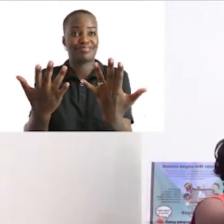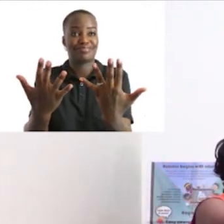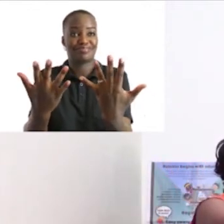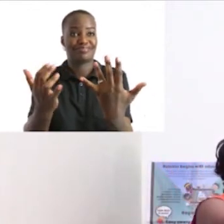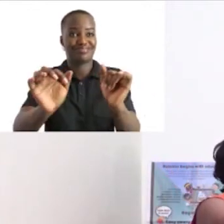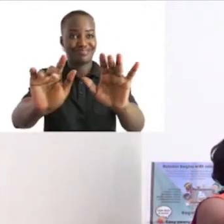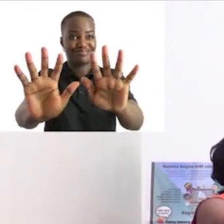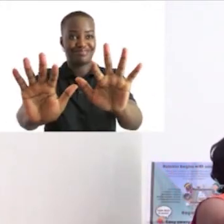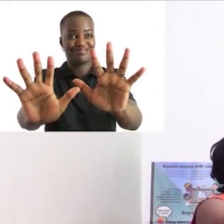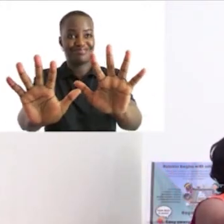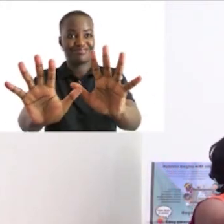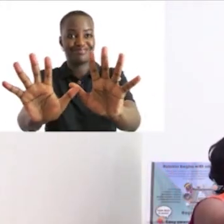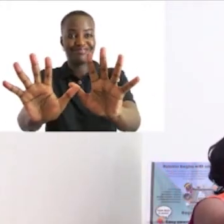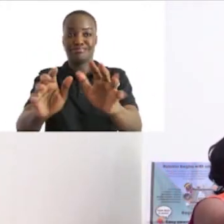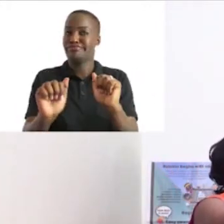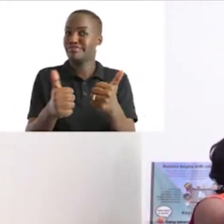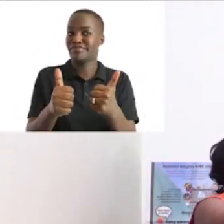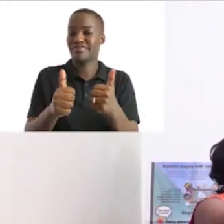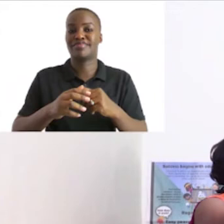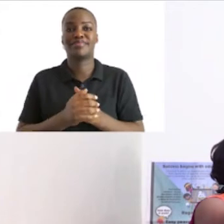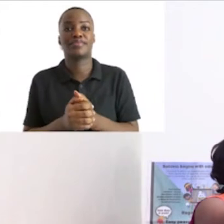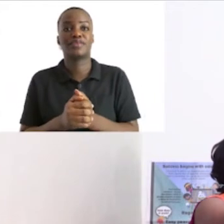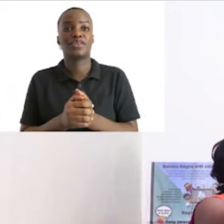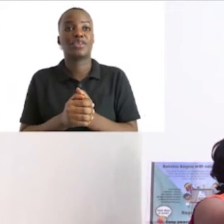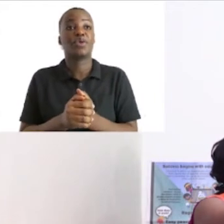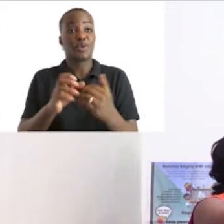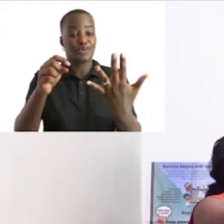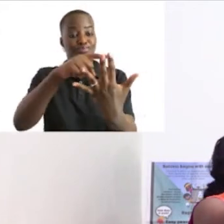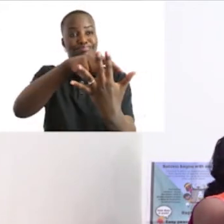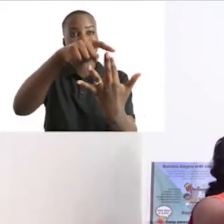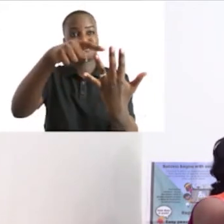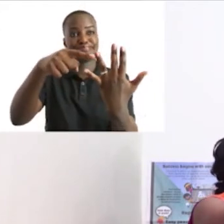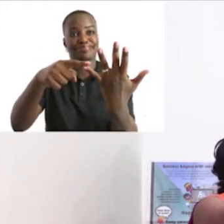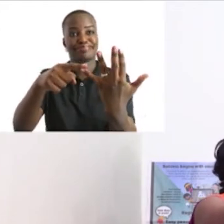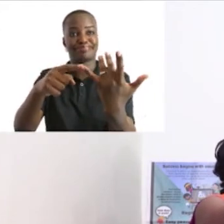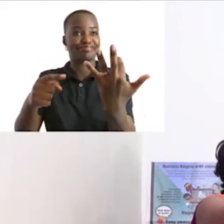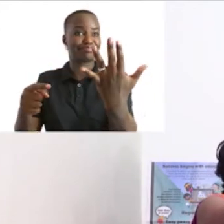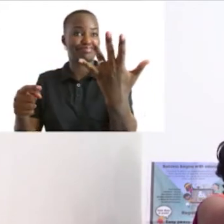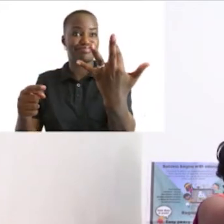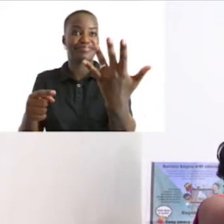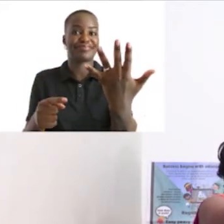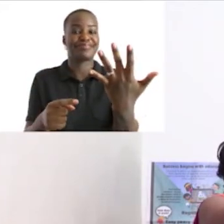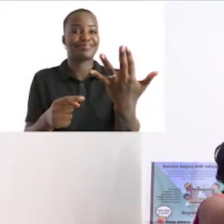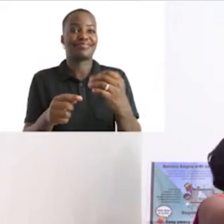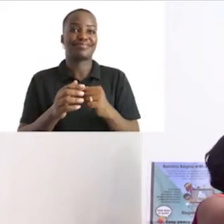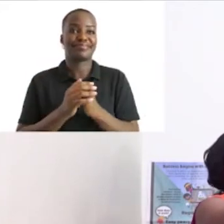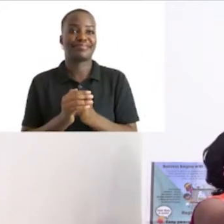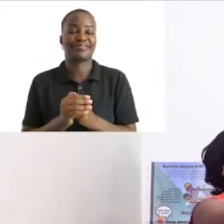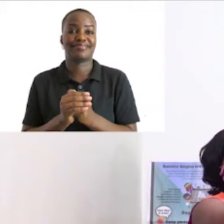your fingers. Wonderful. We are going to use these fingers. Can you wiggle them for me? Very